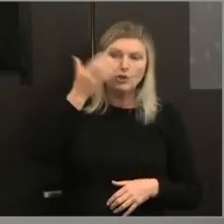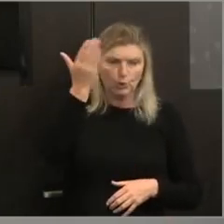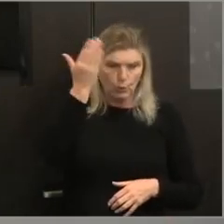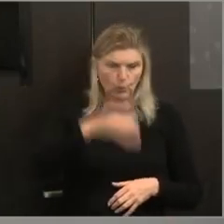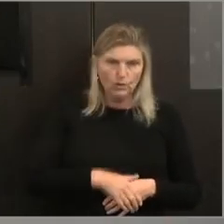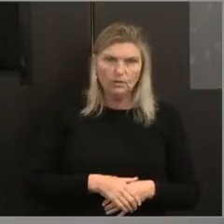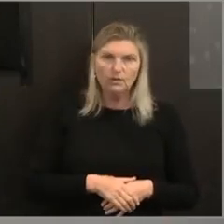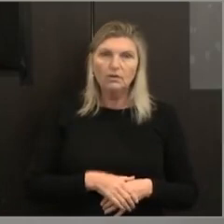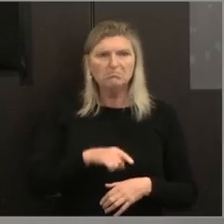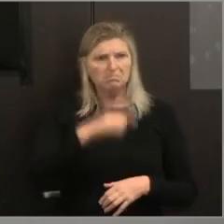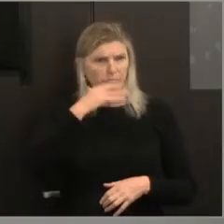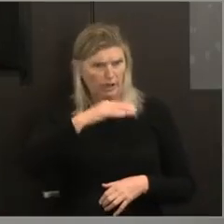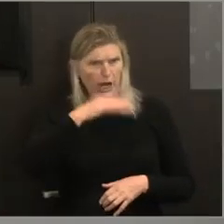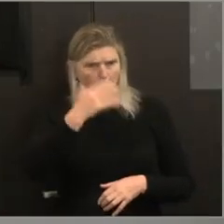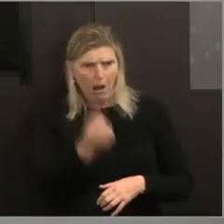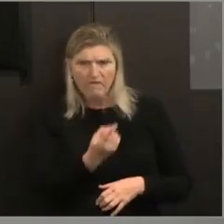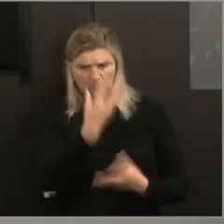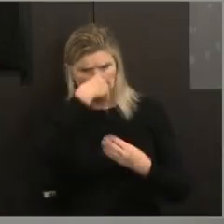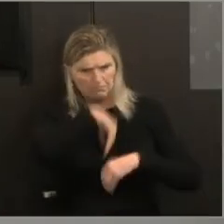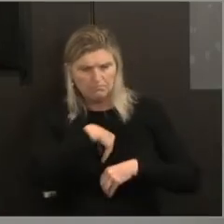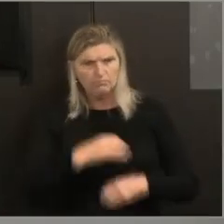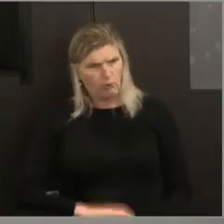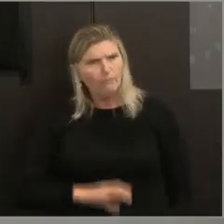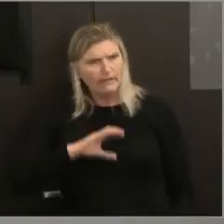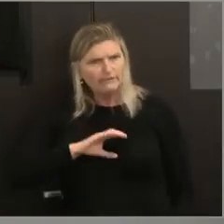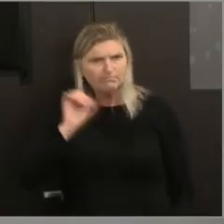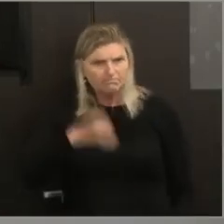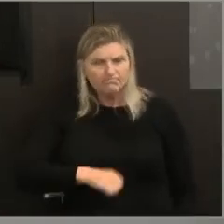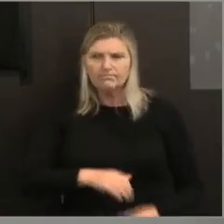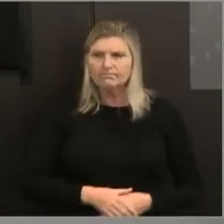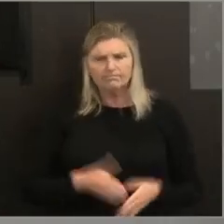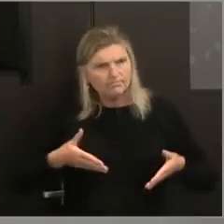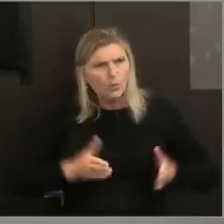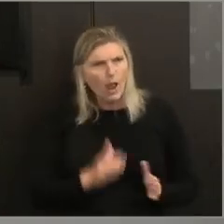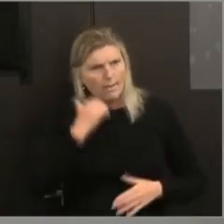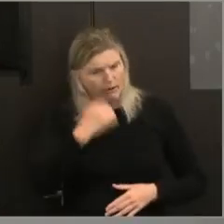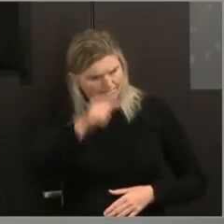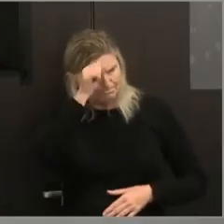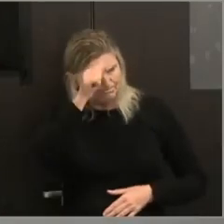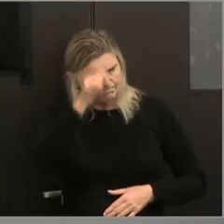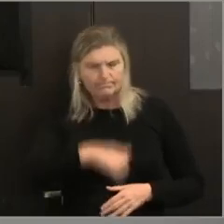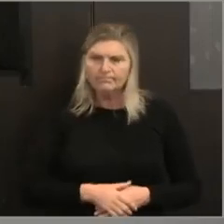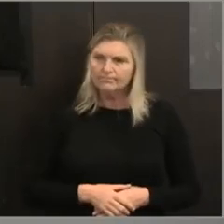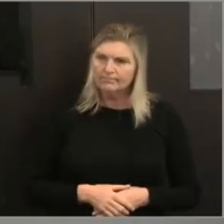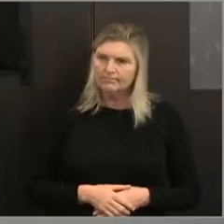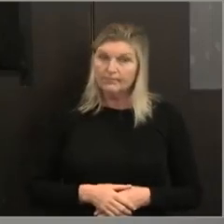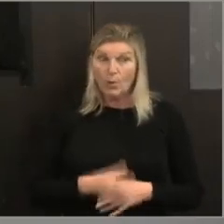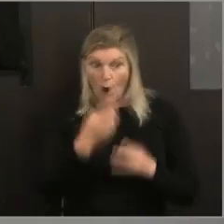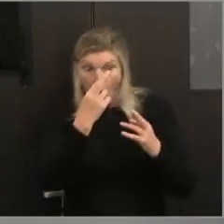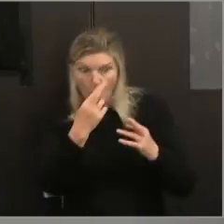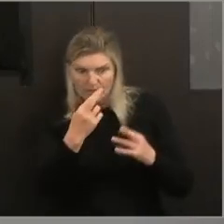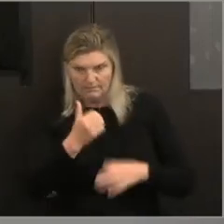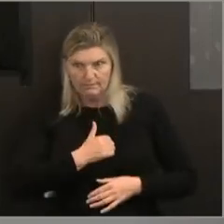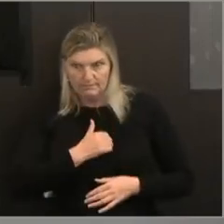fluent in the language, confident again in their tikanga, as our generation hoped they would